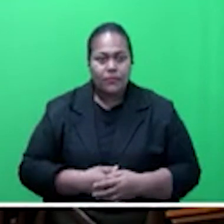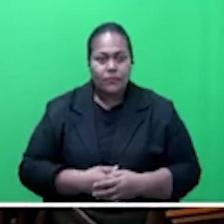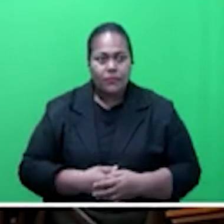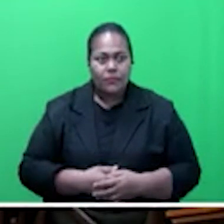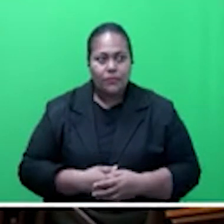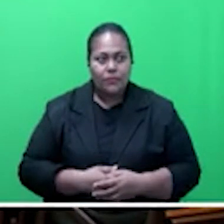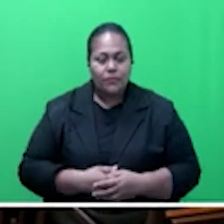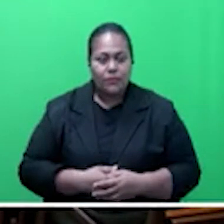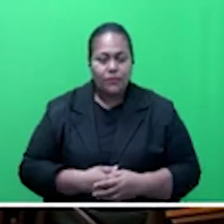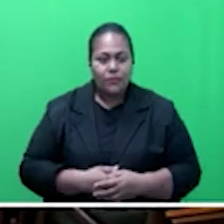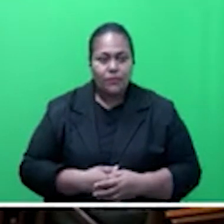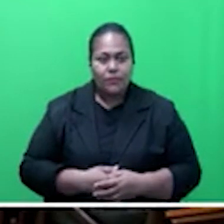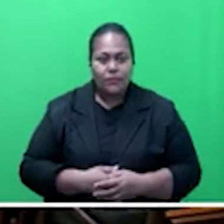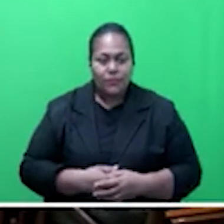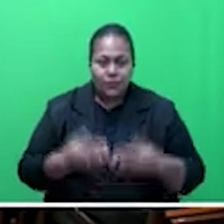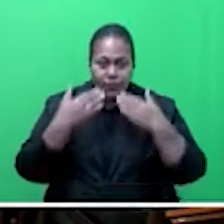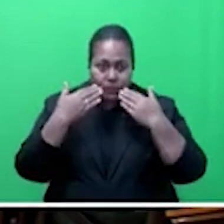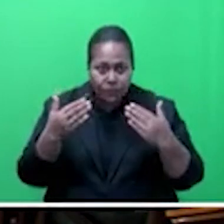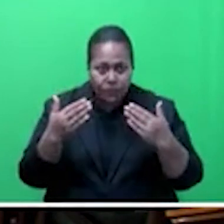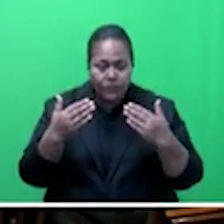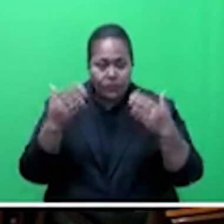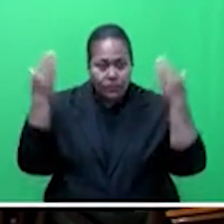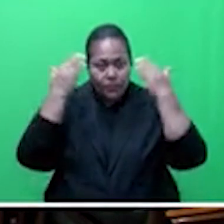Thank you, Honourable Speaker.